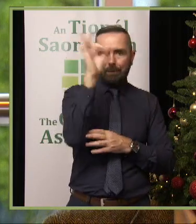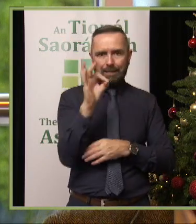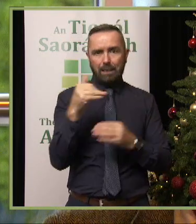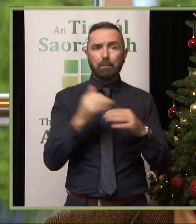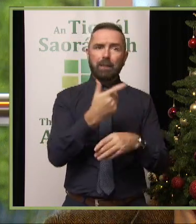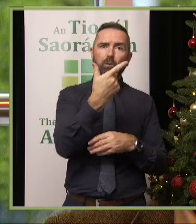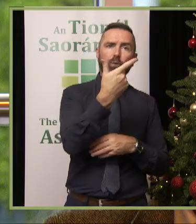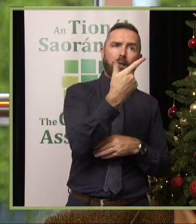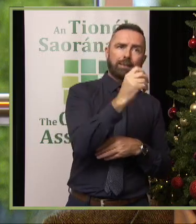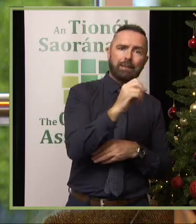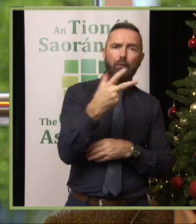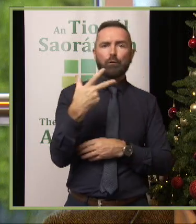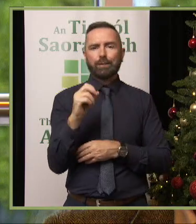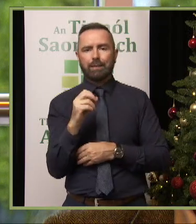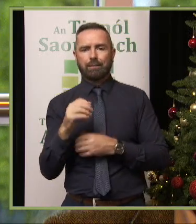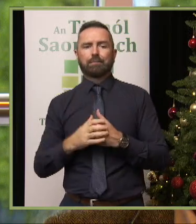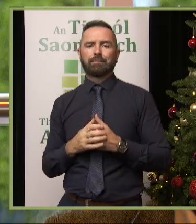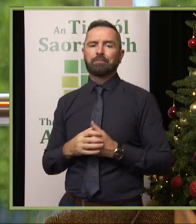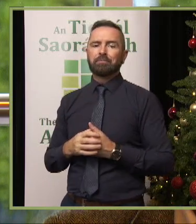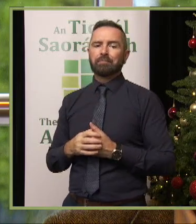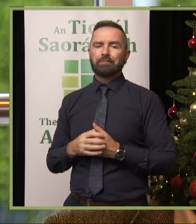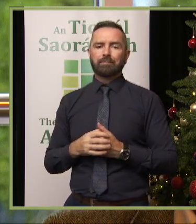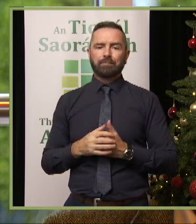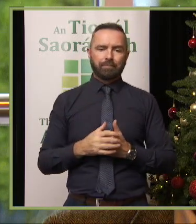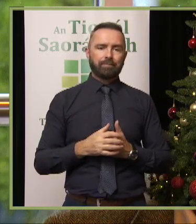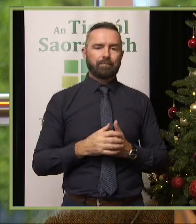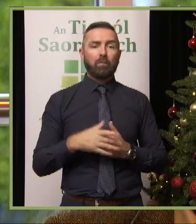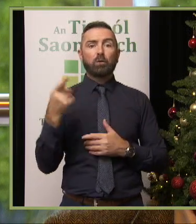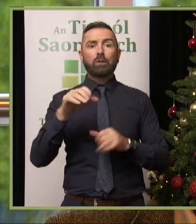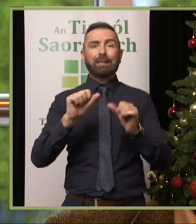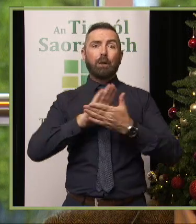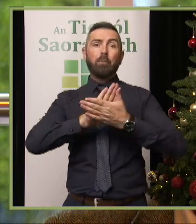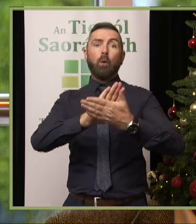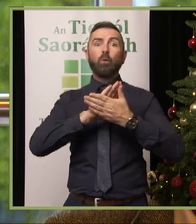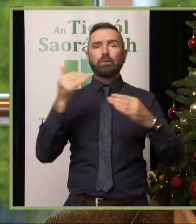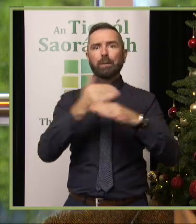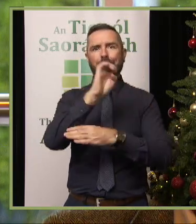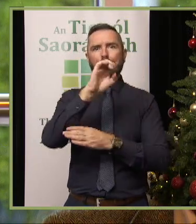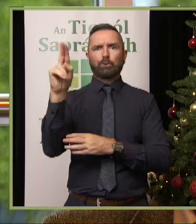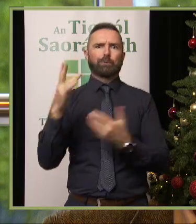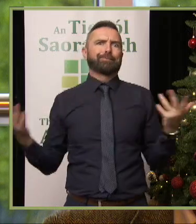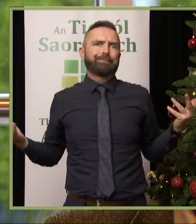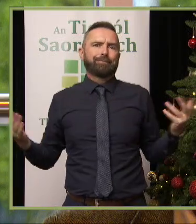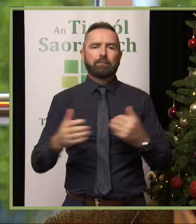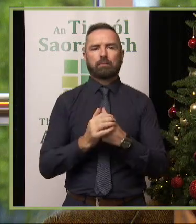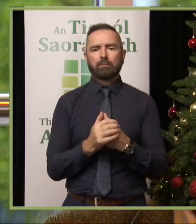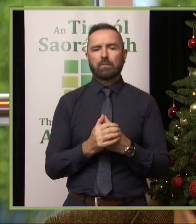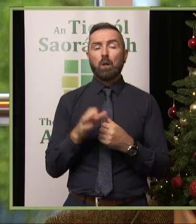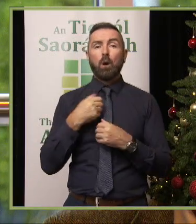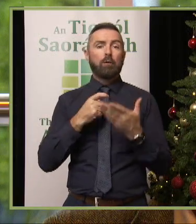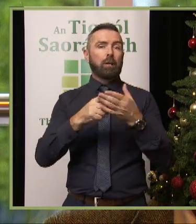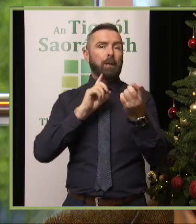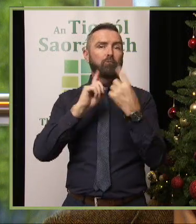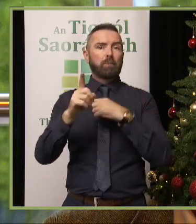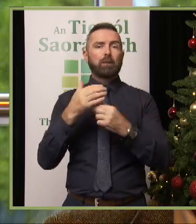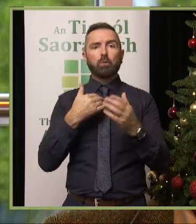do we illegal. Include the wording? Proposal. Yeah, it's a proposal by the European Commission. Okay, so I'm going to suggest then, in response to that, James, do we